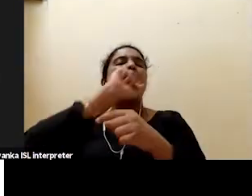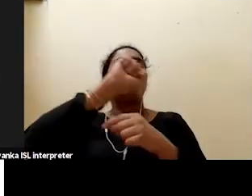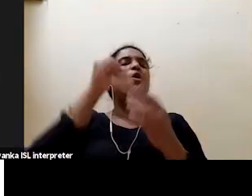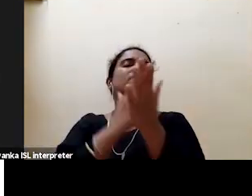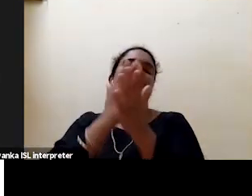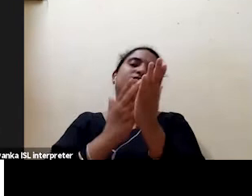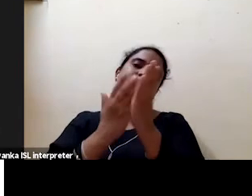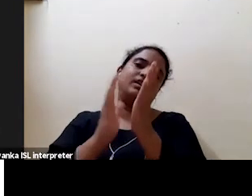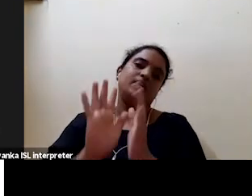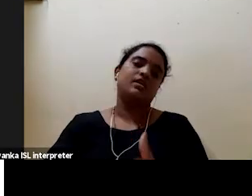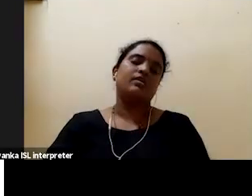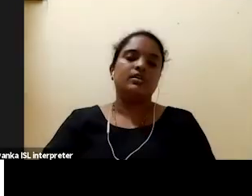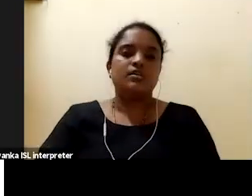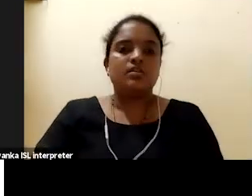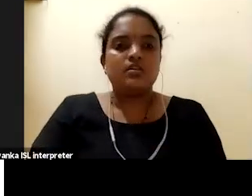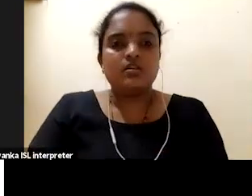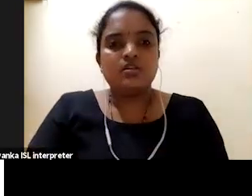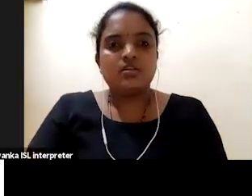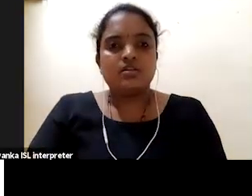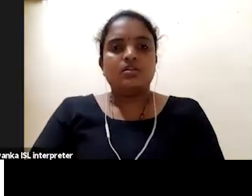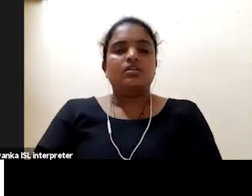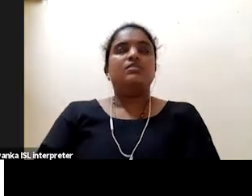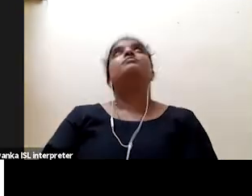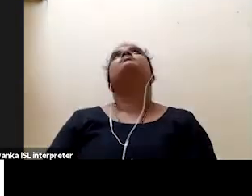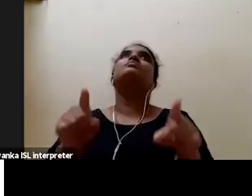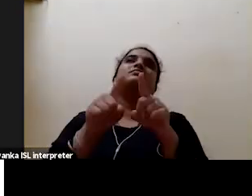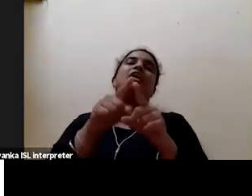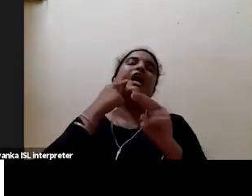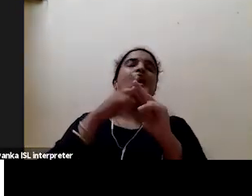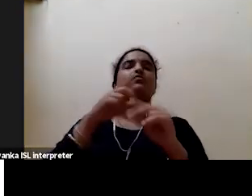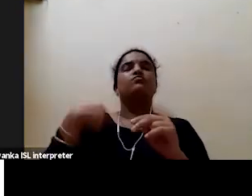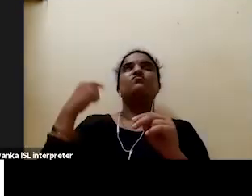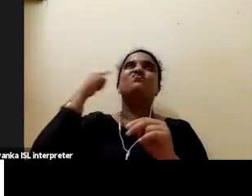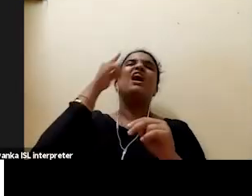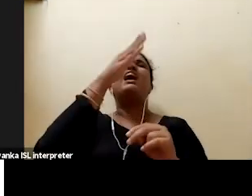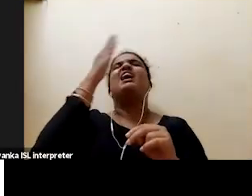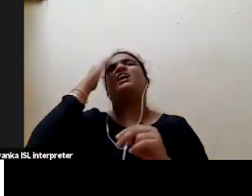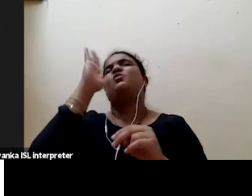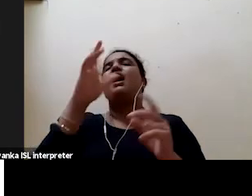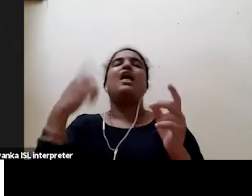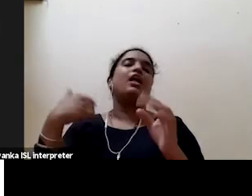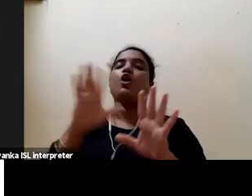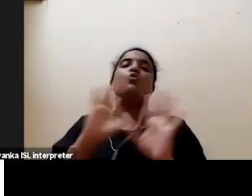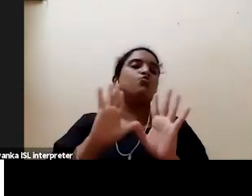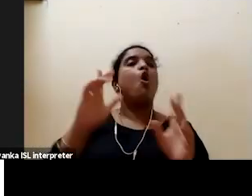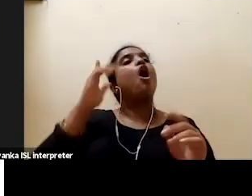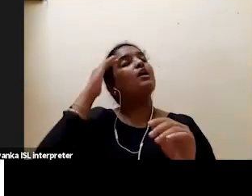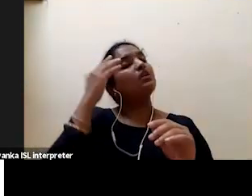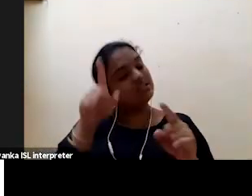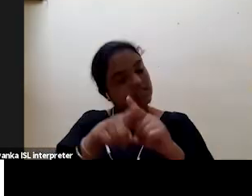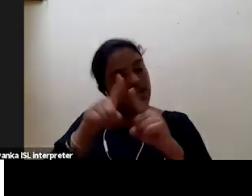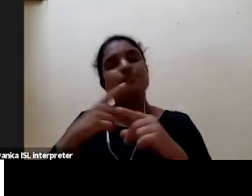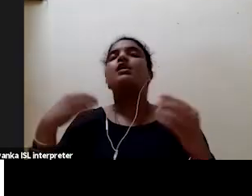and like I said earlier, don't presume that they know anything. Go explain all the first principles. If you're asking for